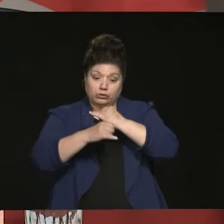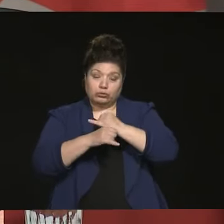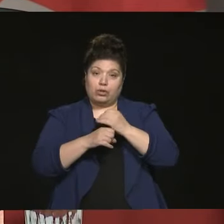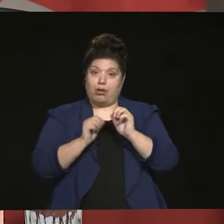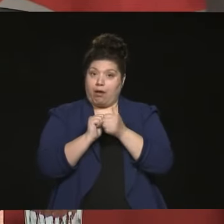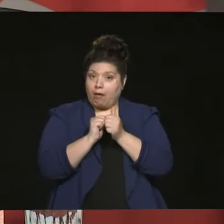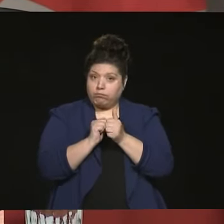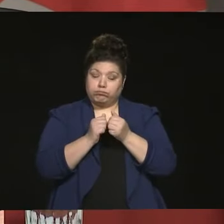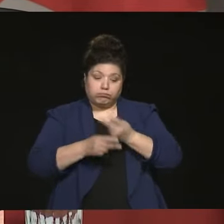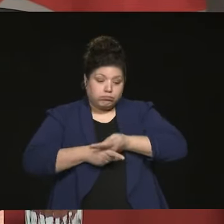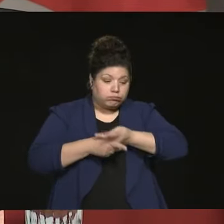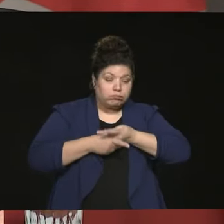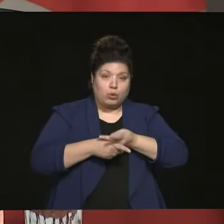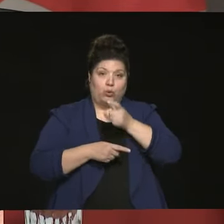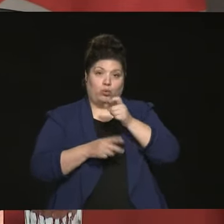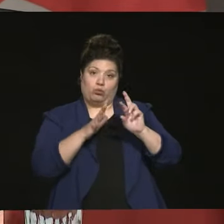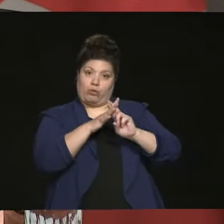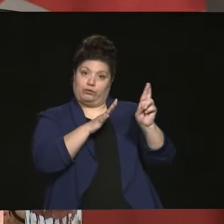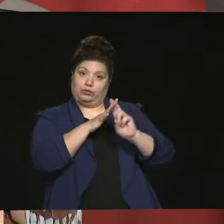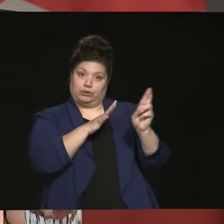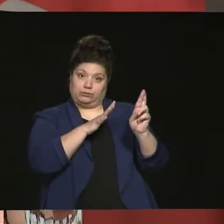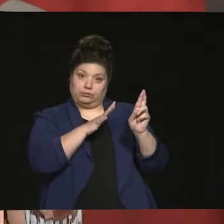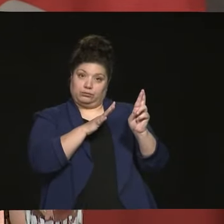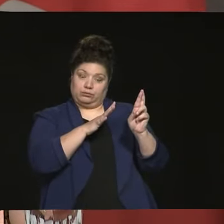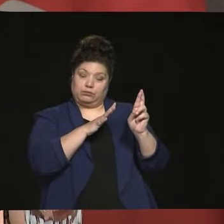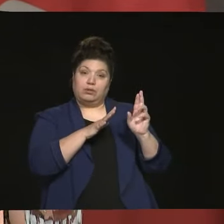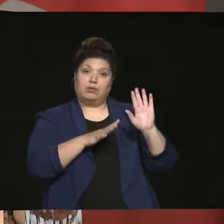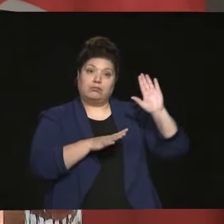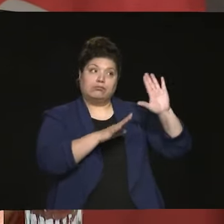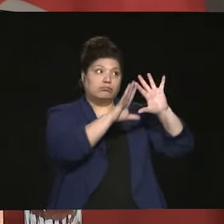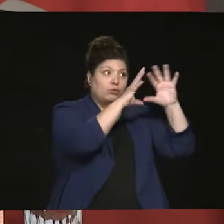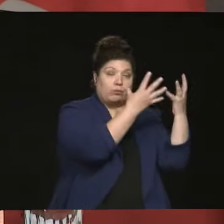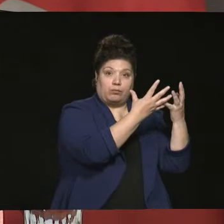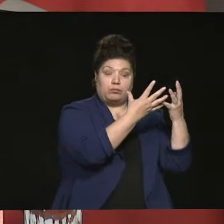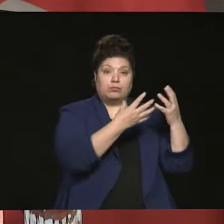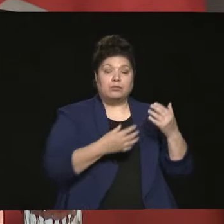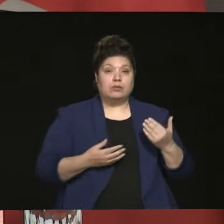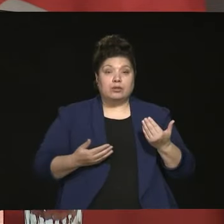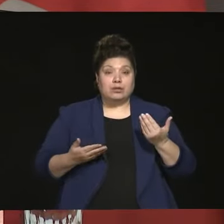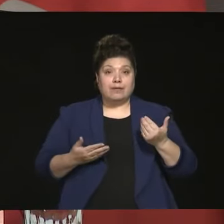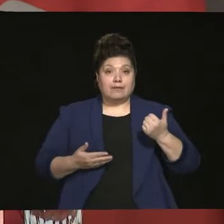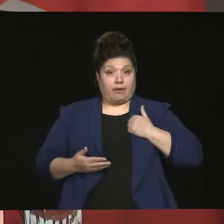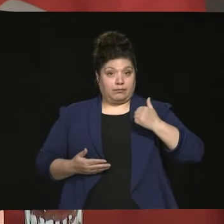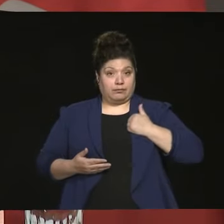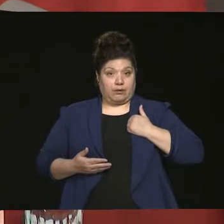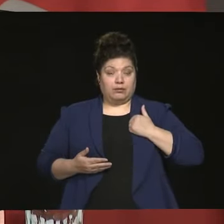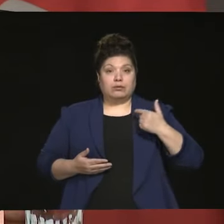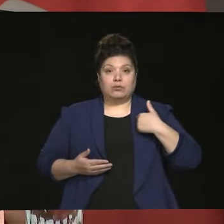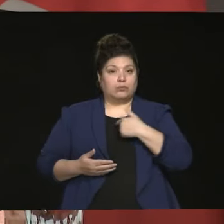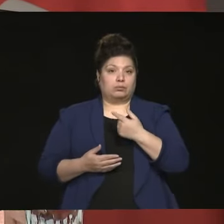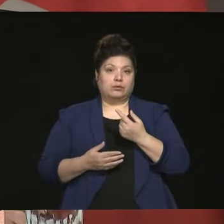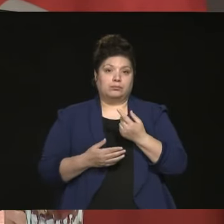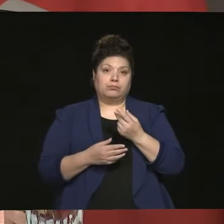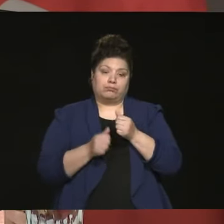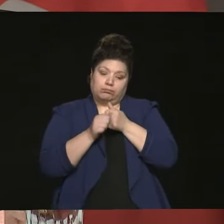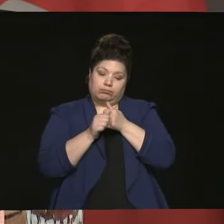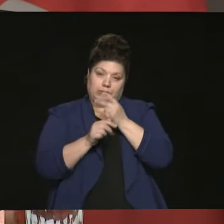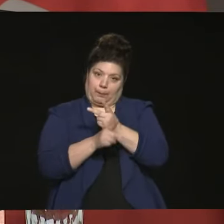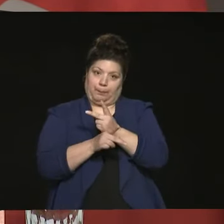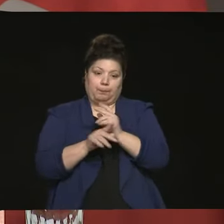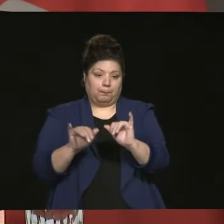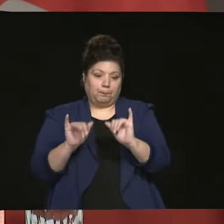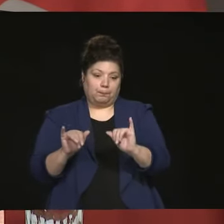va suivre tous nos engagements. Will keep all of its commitments. Le Canada les Today,